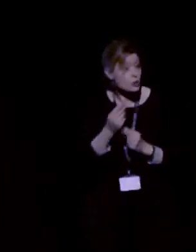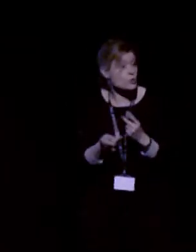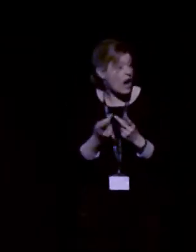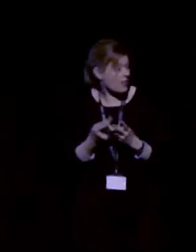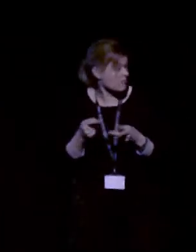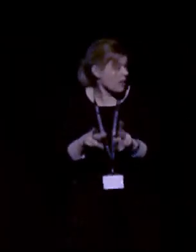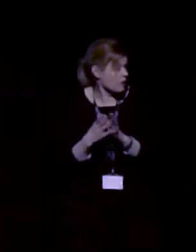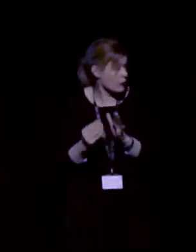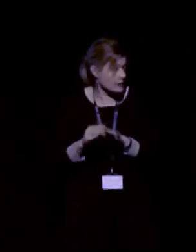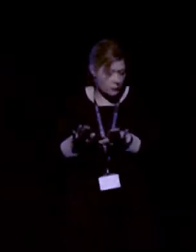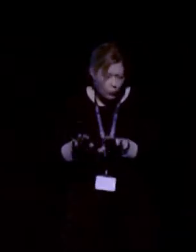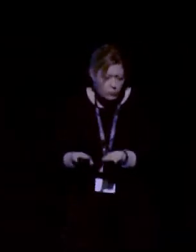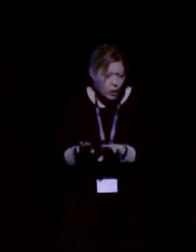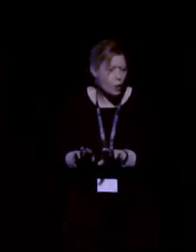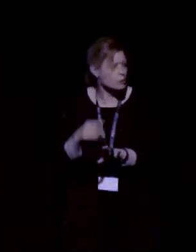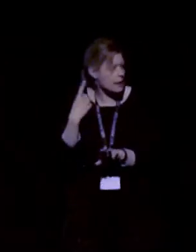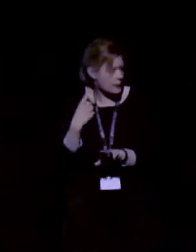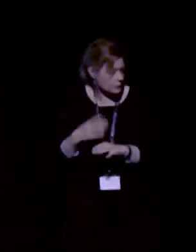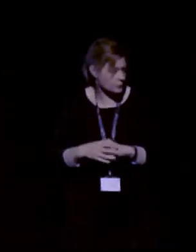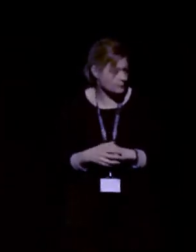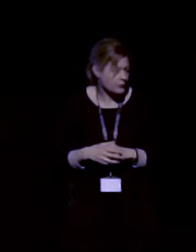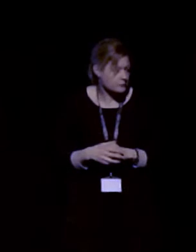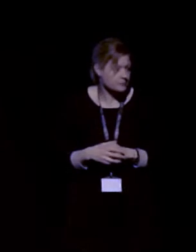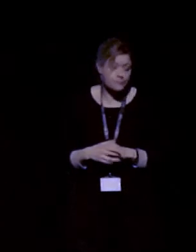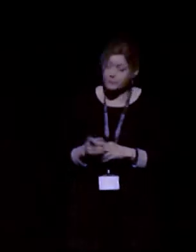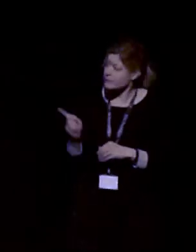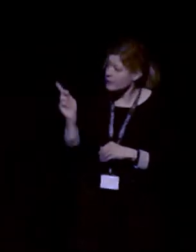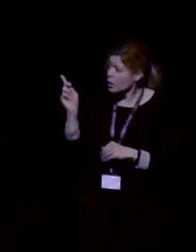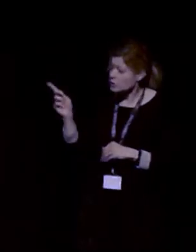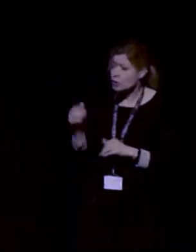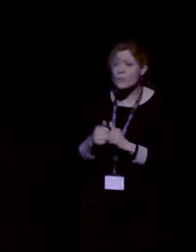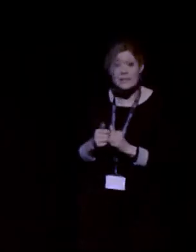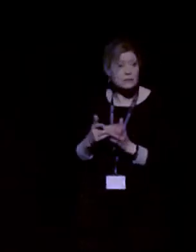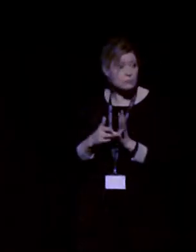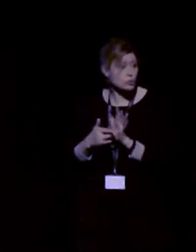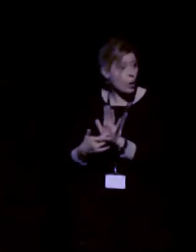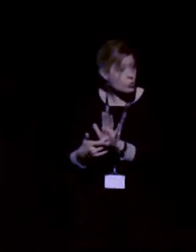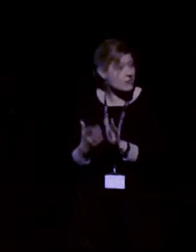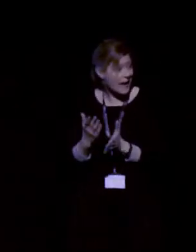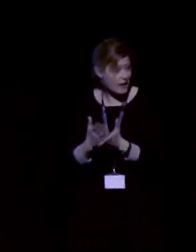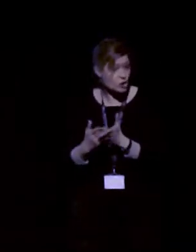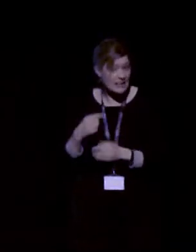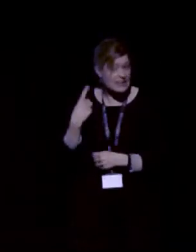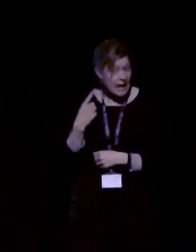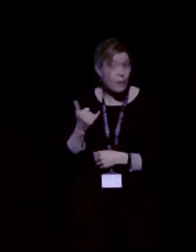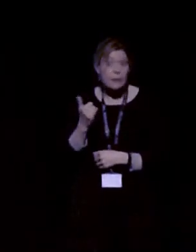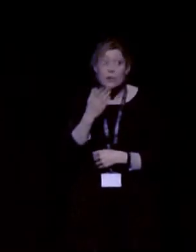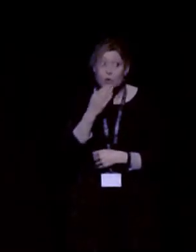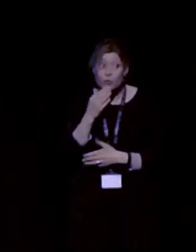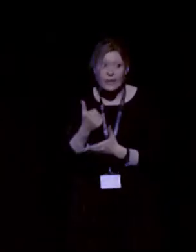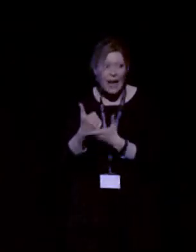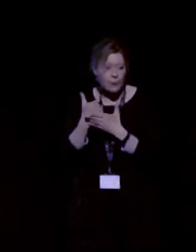low-level sounds. So this supports the general theory that sounds might be useful in treating